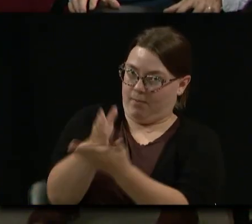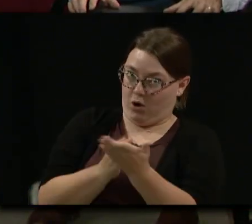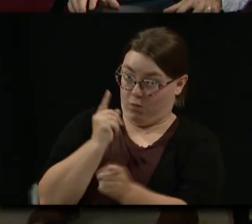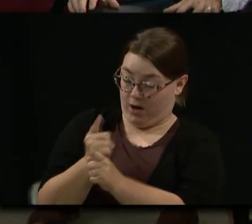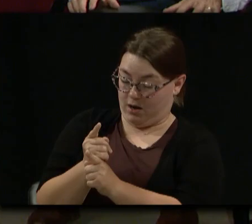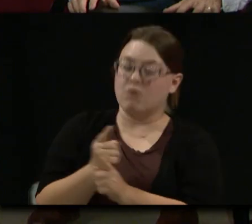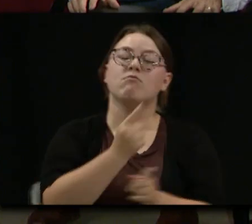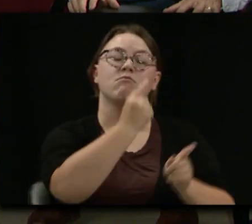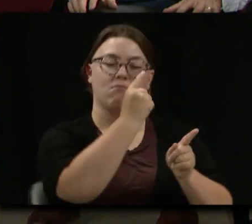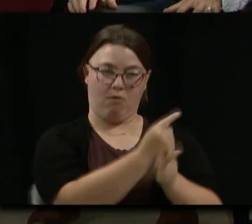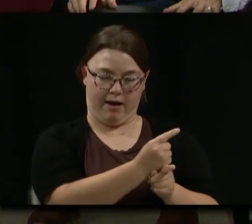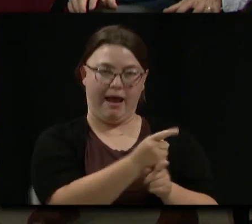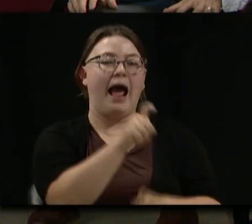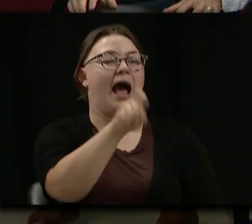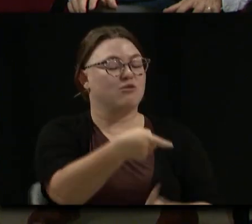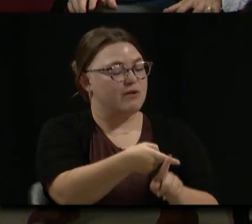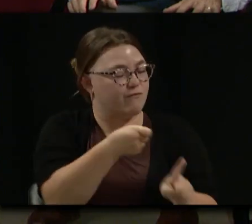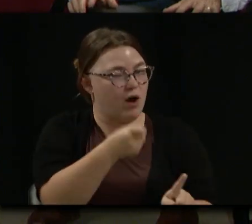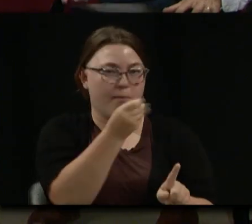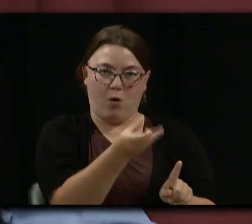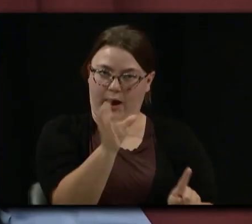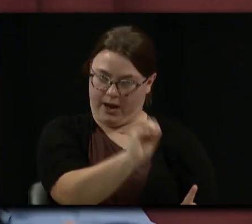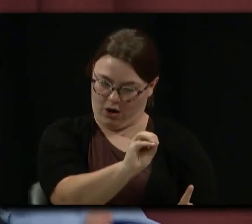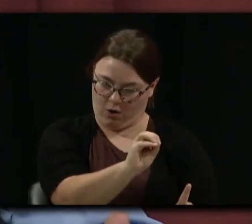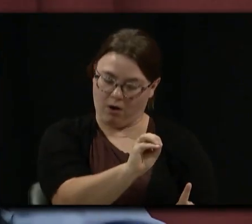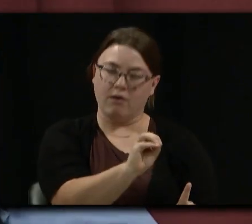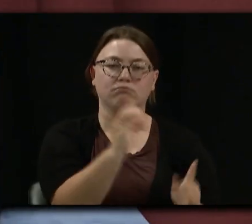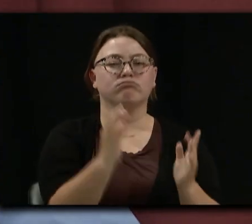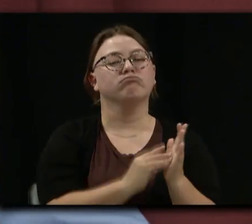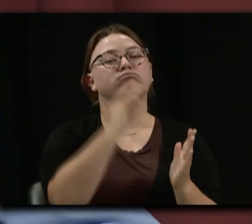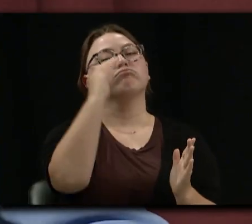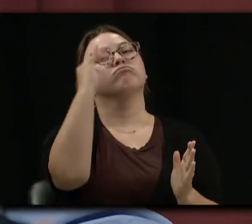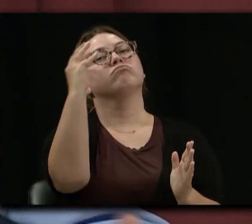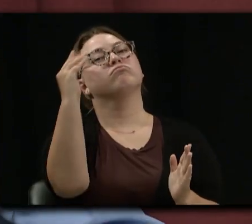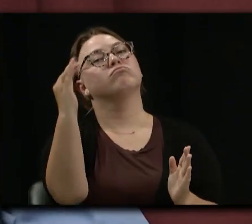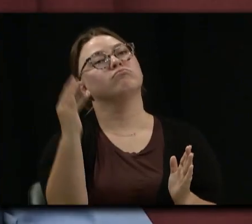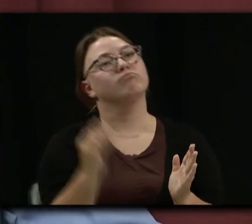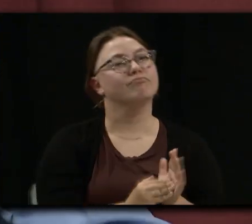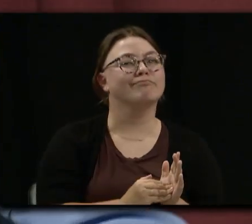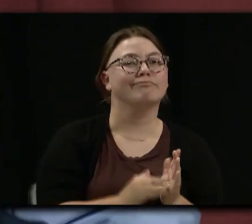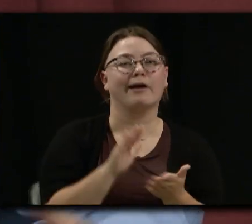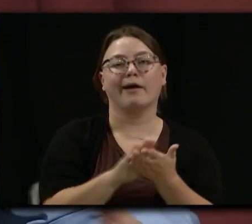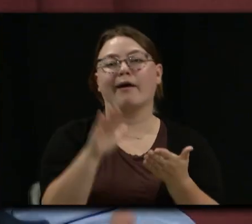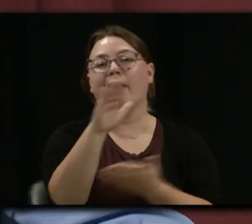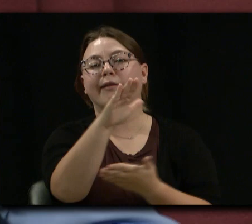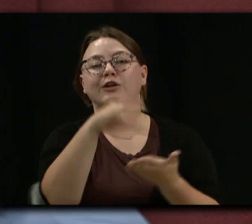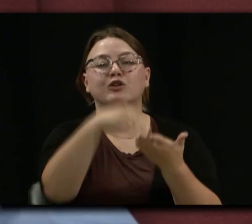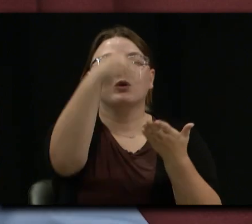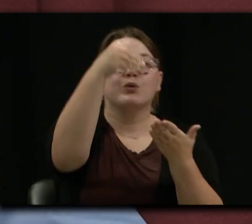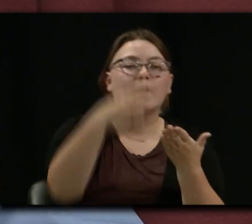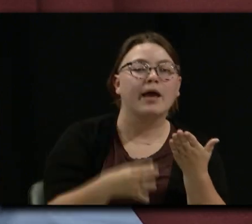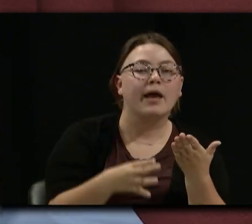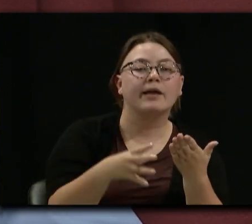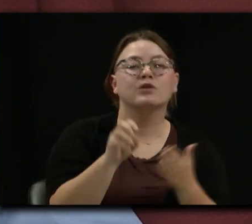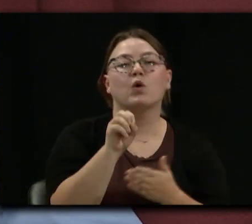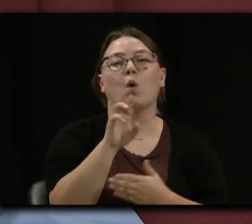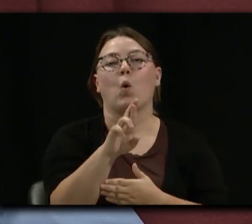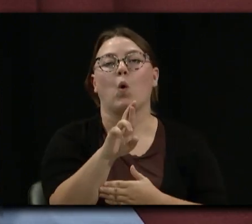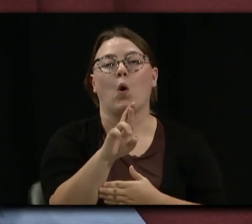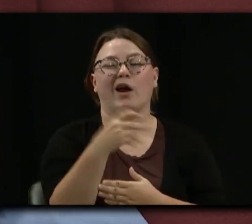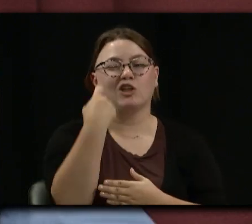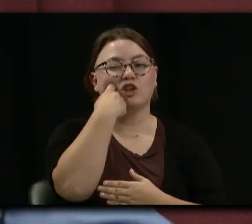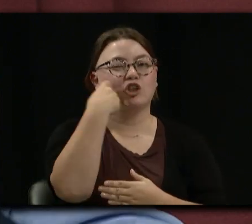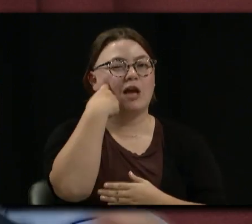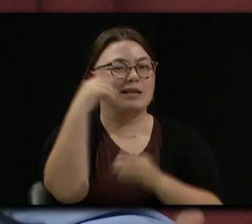be issued by the state of Ohio. We did have every once in a while a couple of, whether they're college kids or people who are just coming into